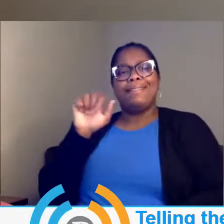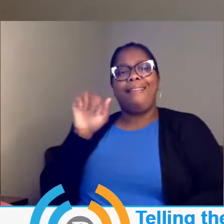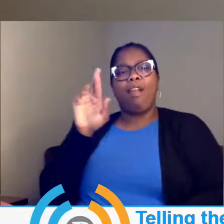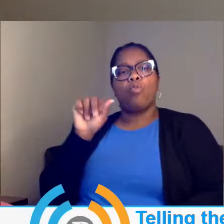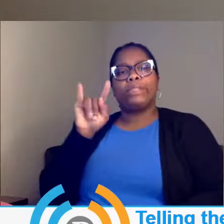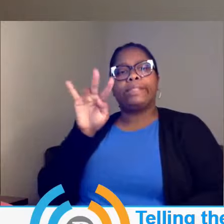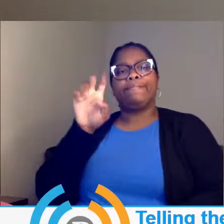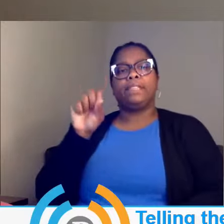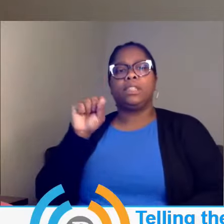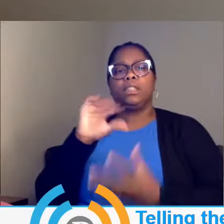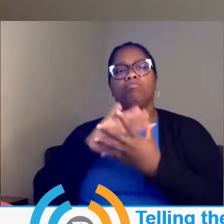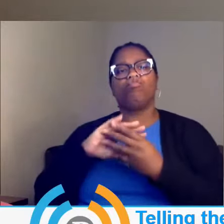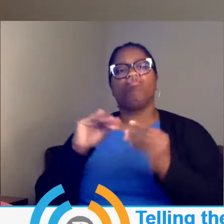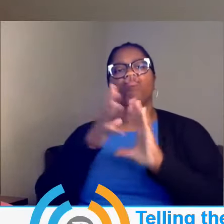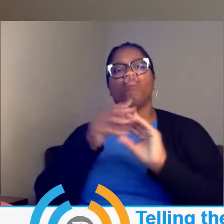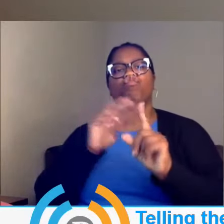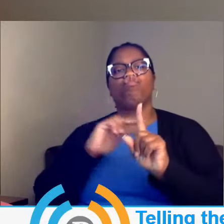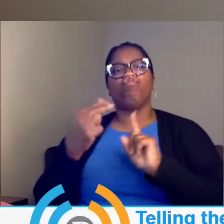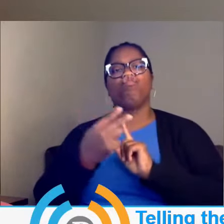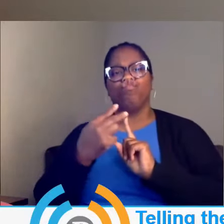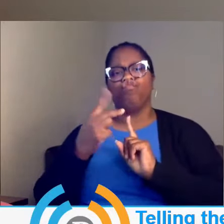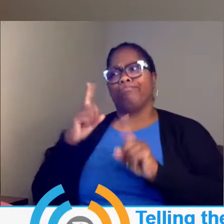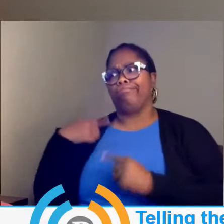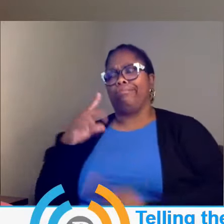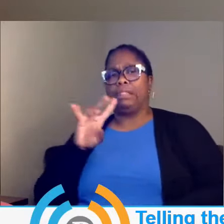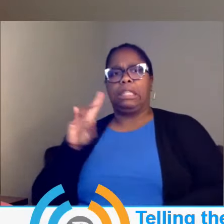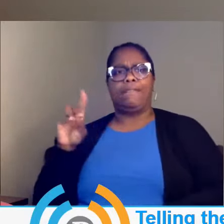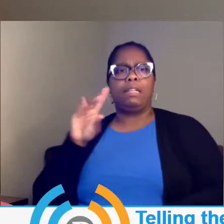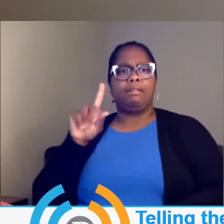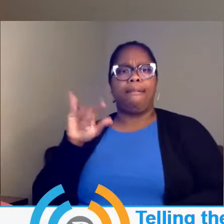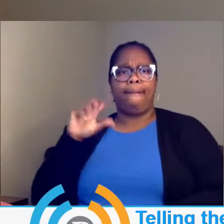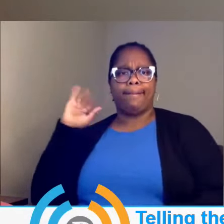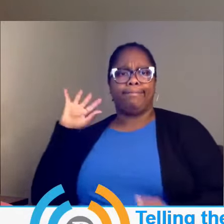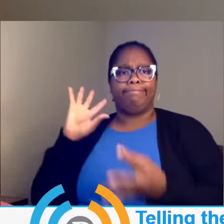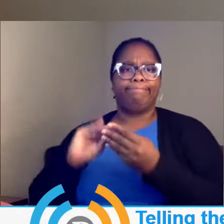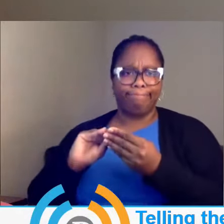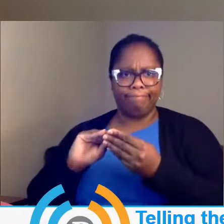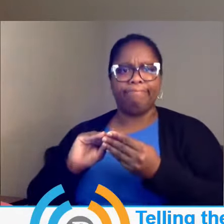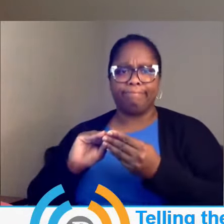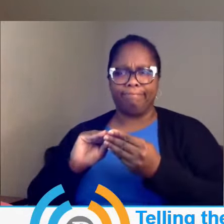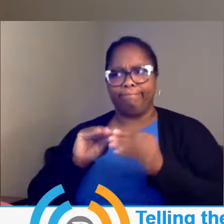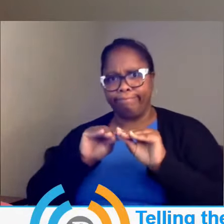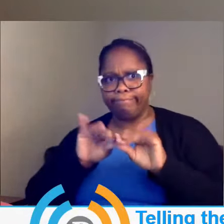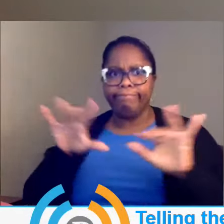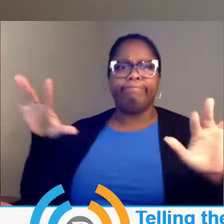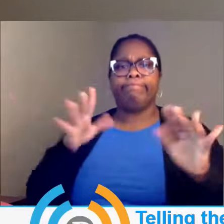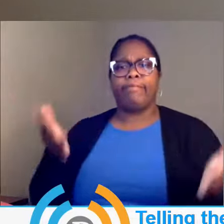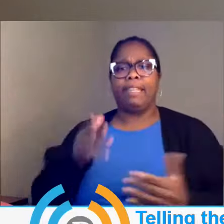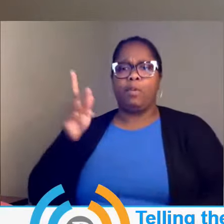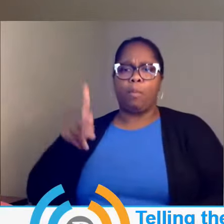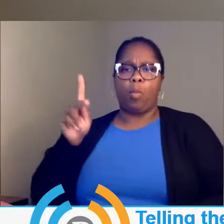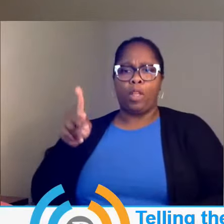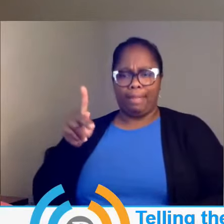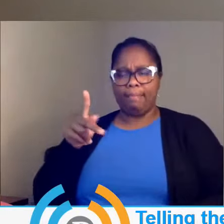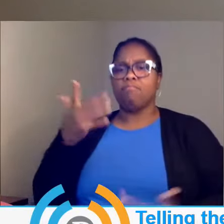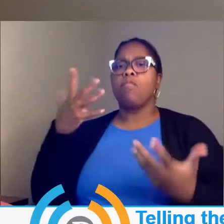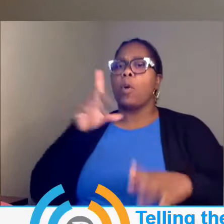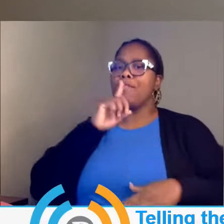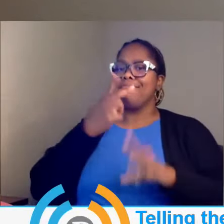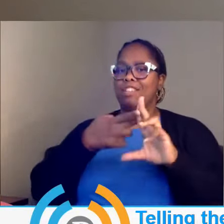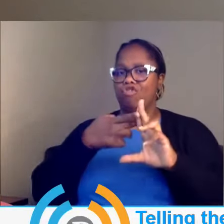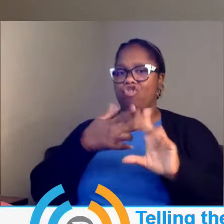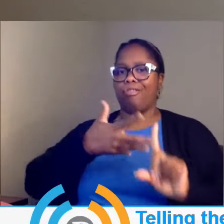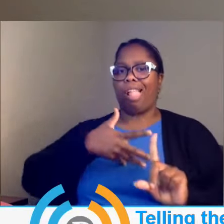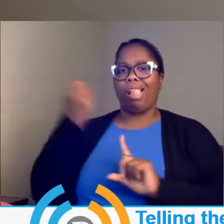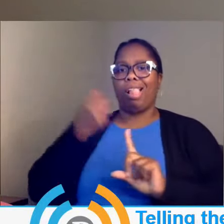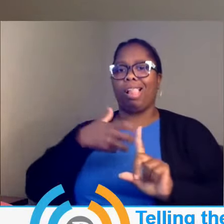have been shaping up over the last 70 days here in Portland. Lamar, you mentioned the snatching of people up